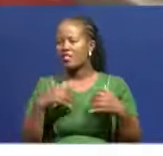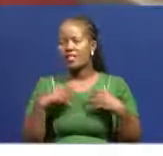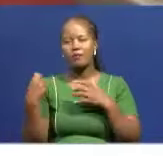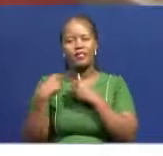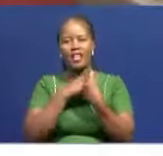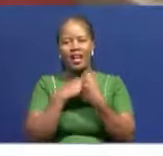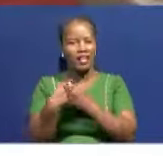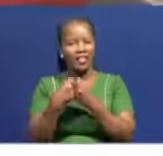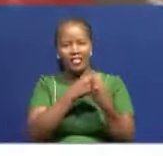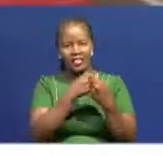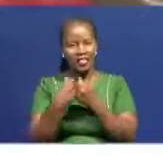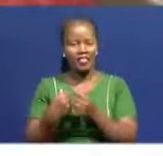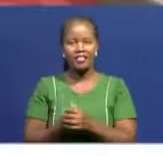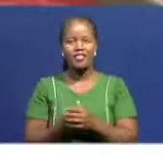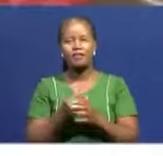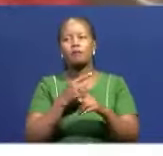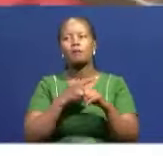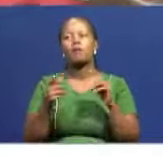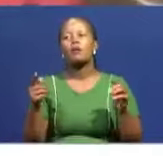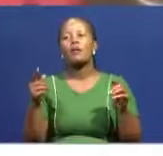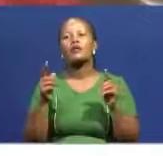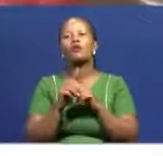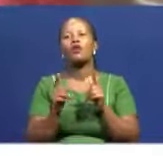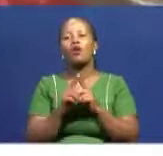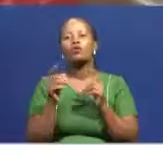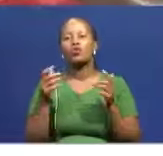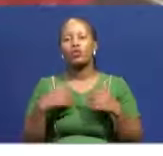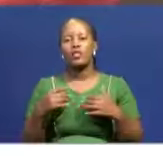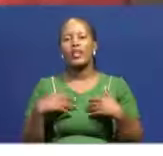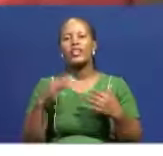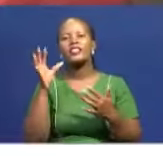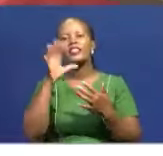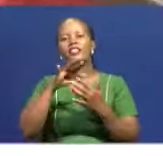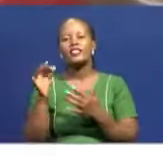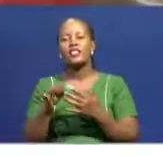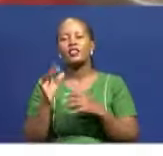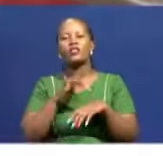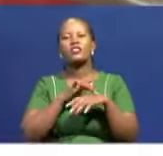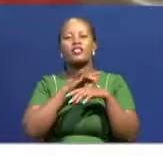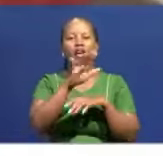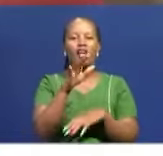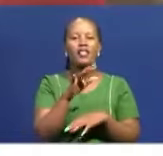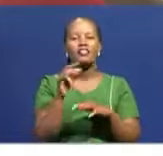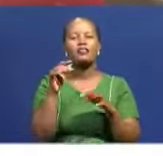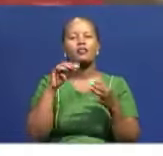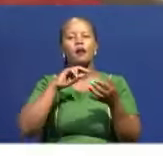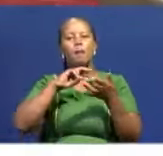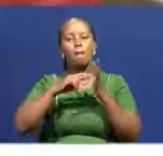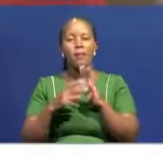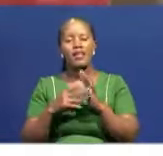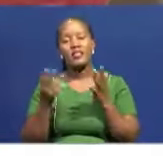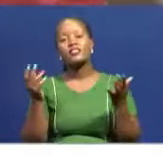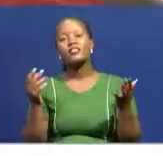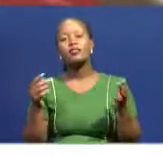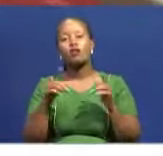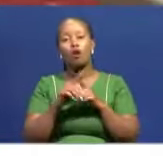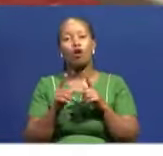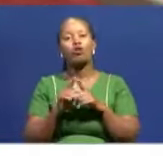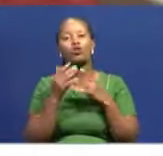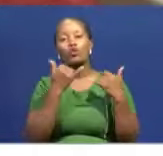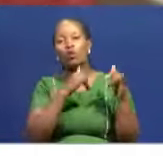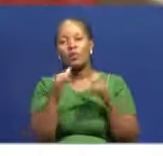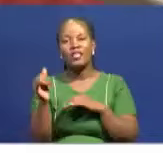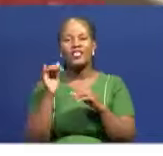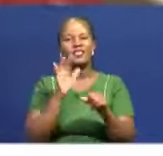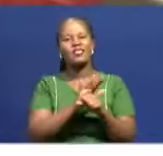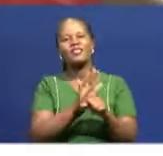But Mangeni's team, Oliver, I think they were settled. They did their selection early, and then they were able to get in sessions there. So it showed. They also played quite a number of